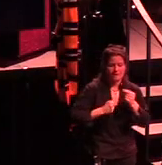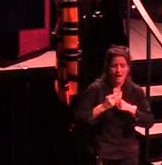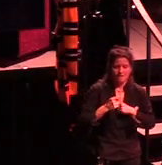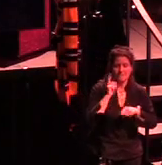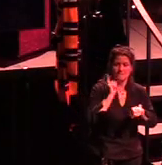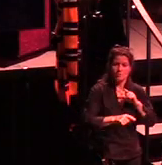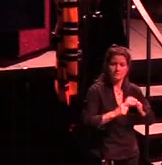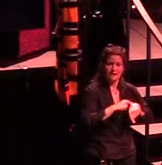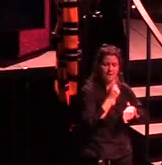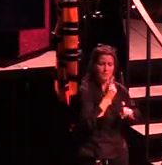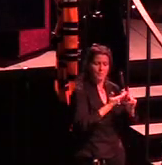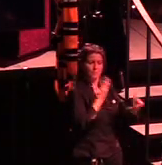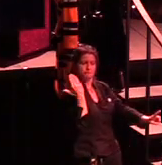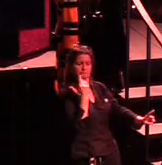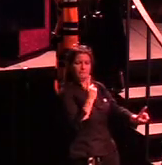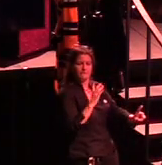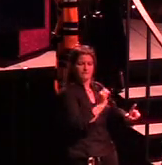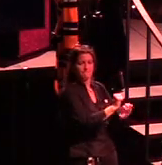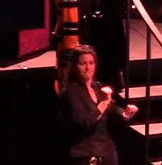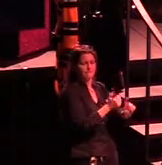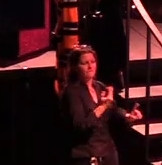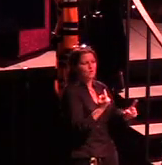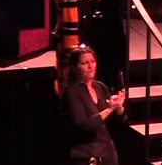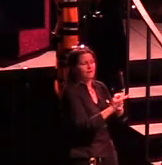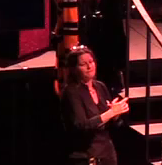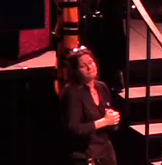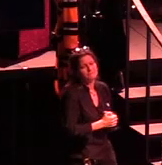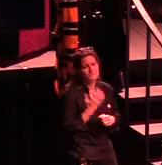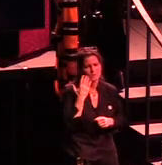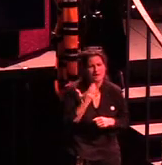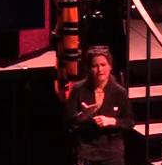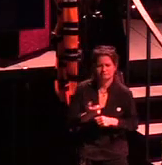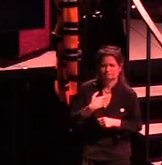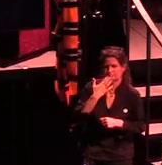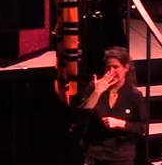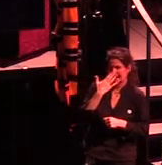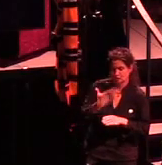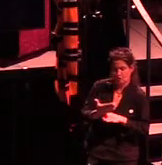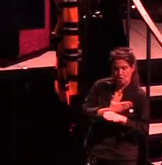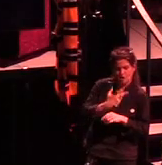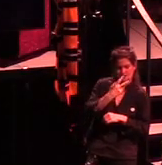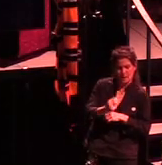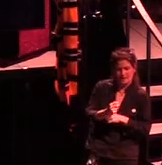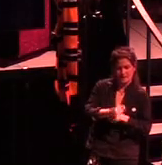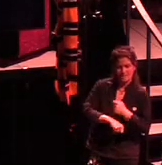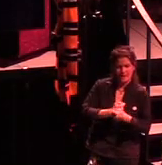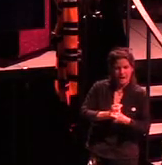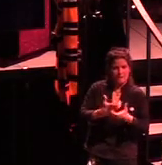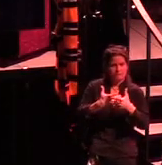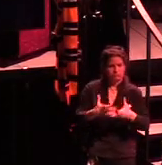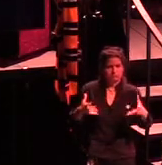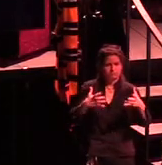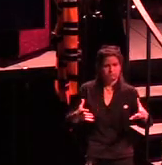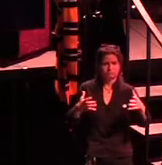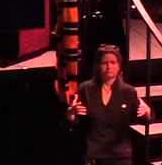sausage biscuit fact when in my early twenties they began to have intensify and have a bigger impact on my life